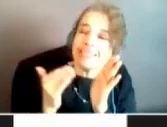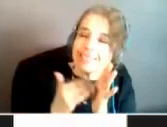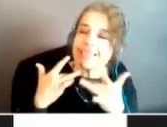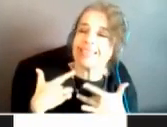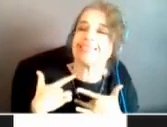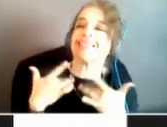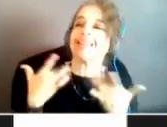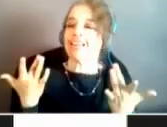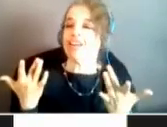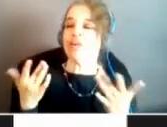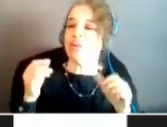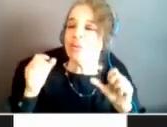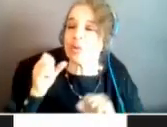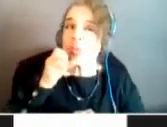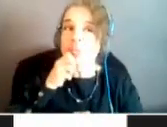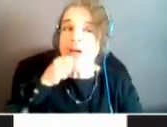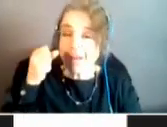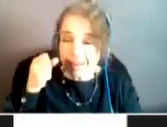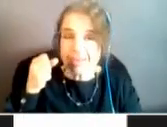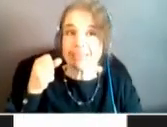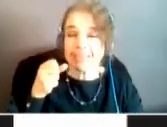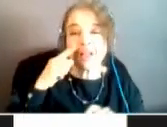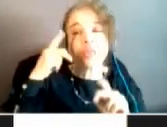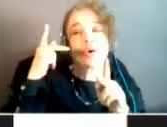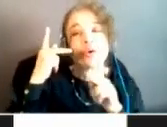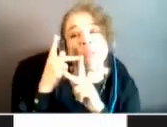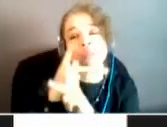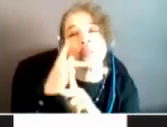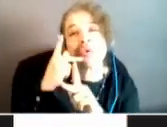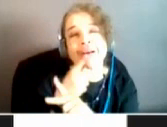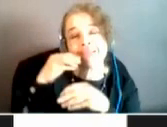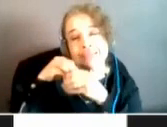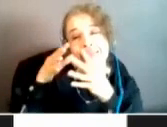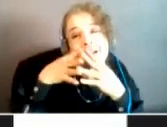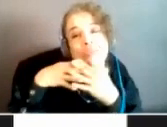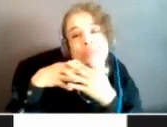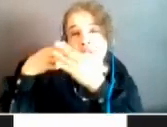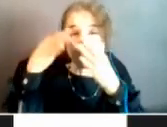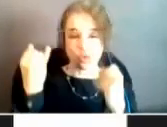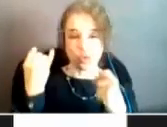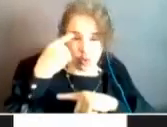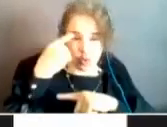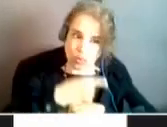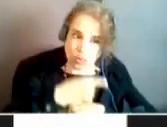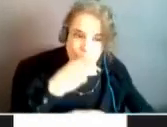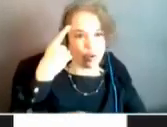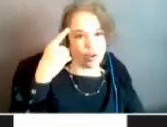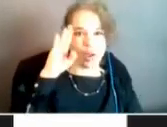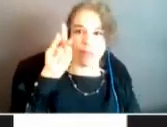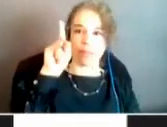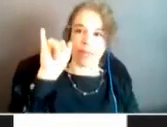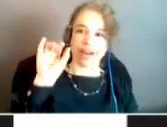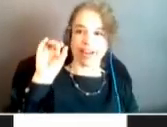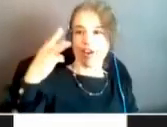that to be old is probably the worst thing to be in America today. unless you're someone like Betty White, you